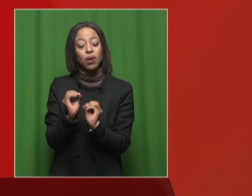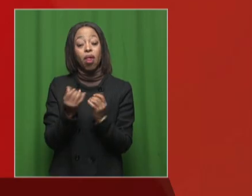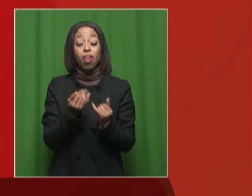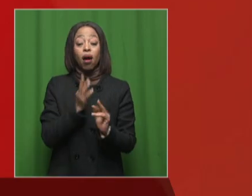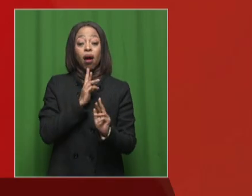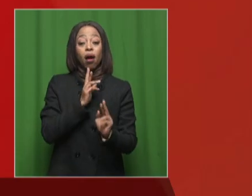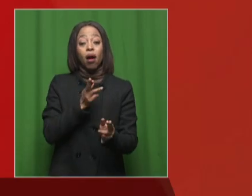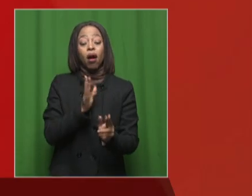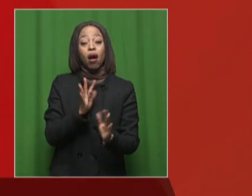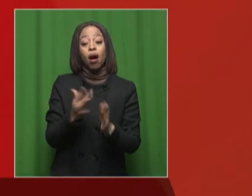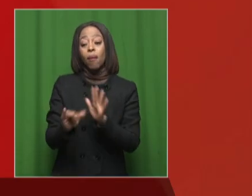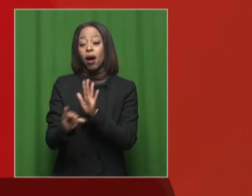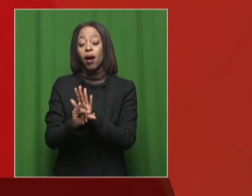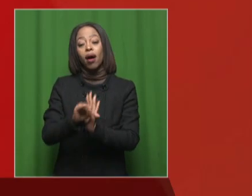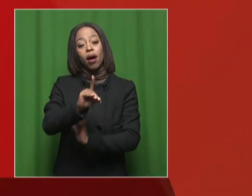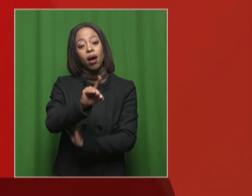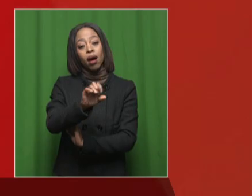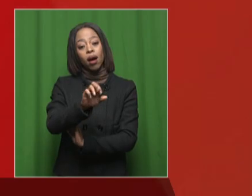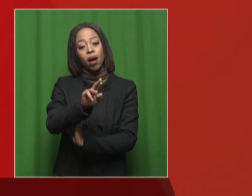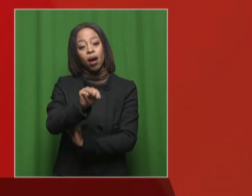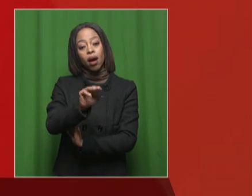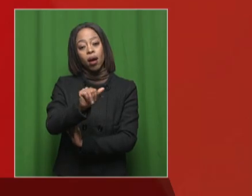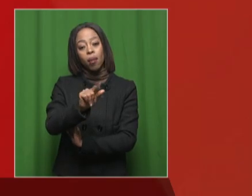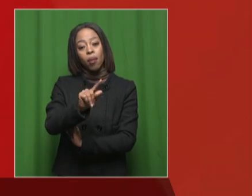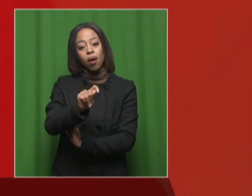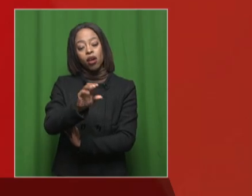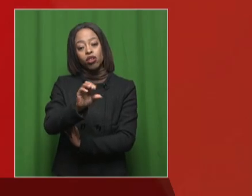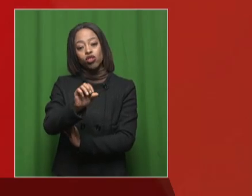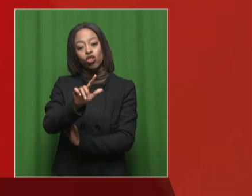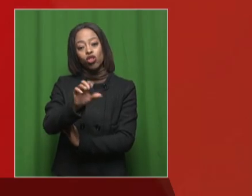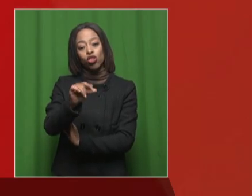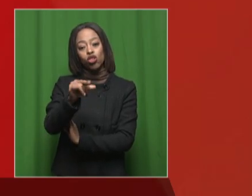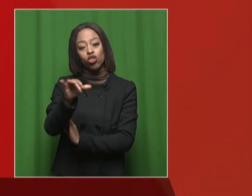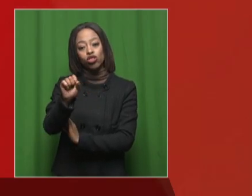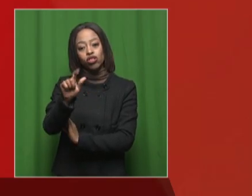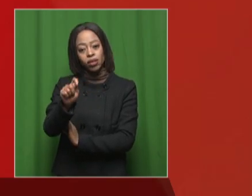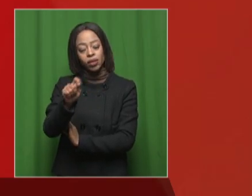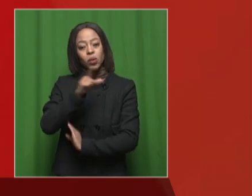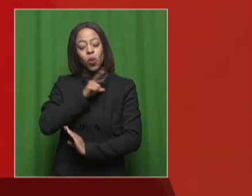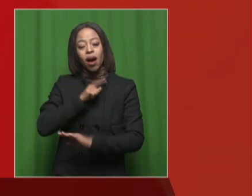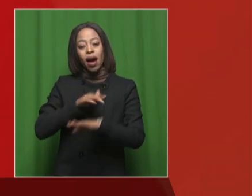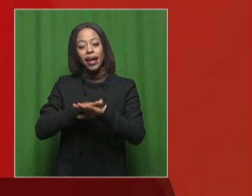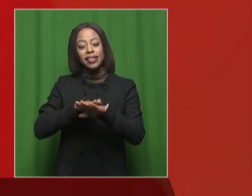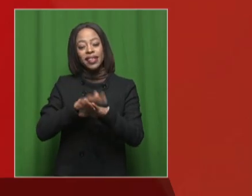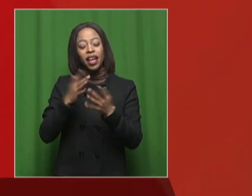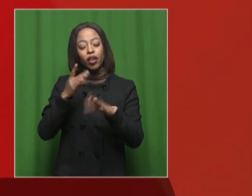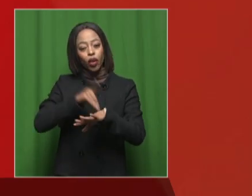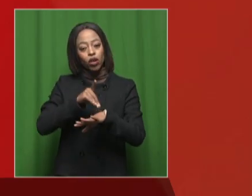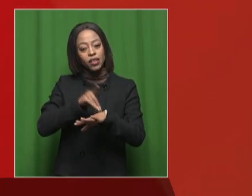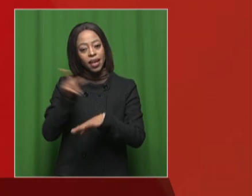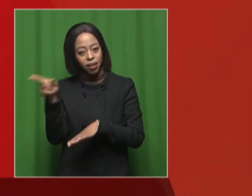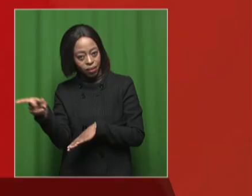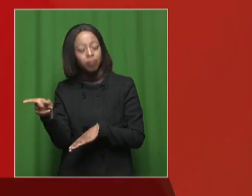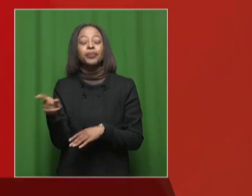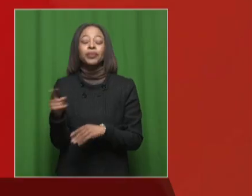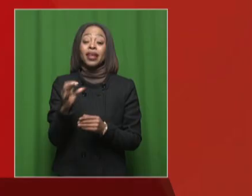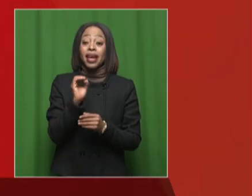question is they should see a dermatologist. Dermatologists are trained to treat hair conditions. And of course,